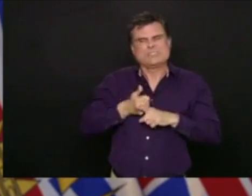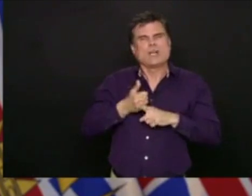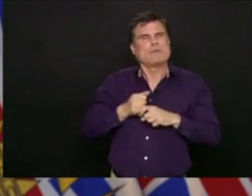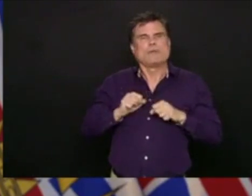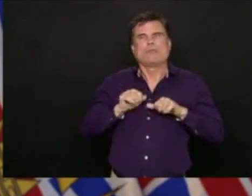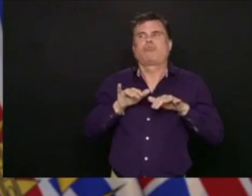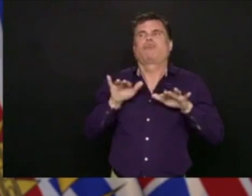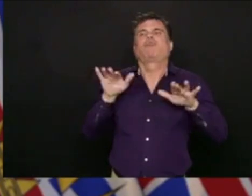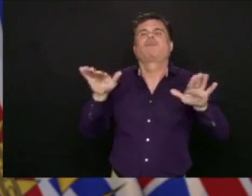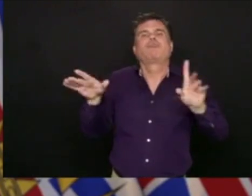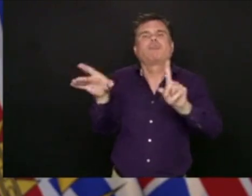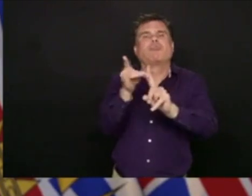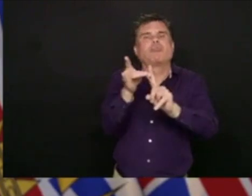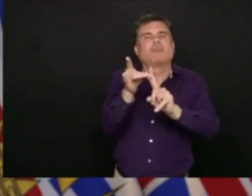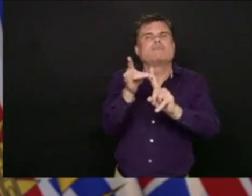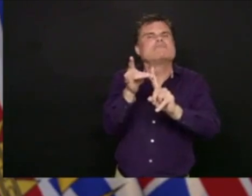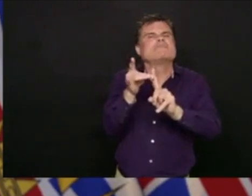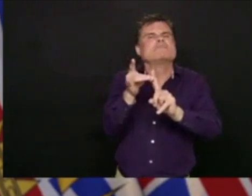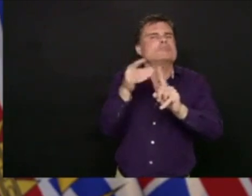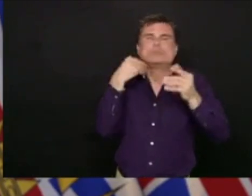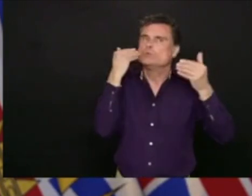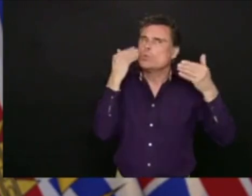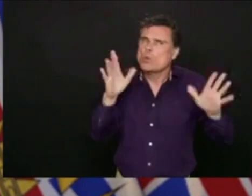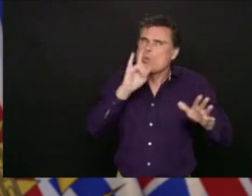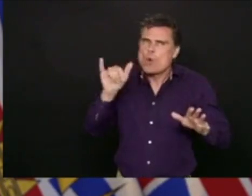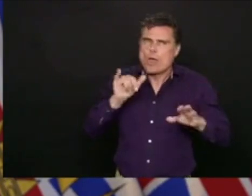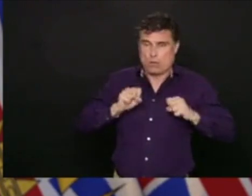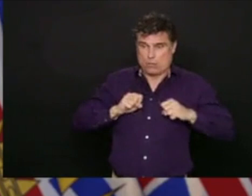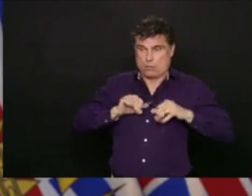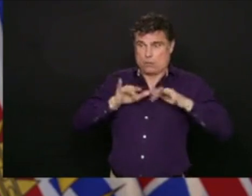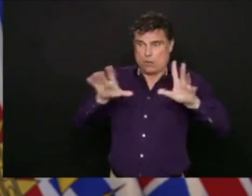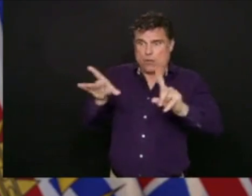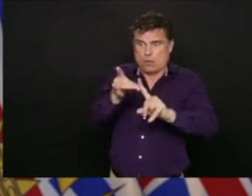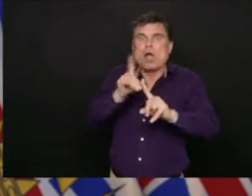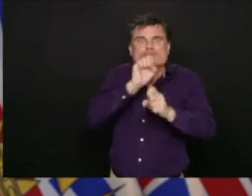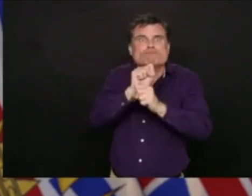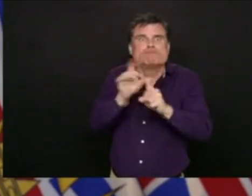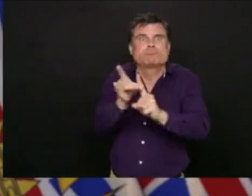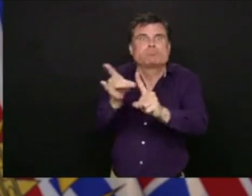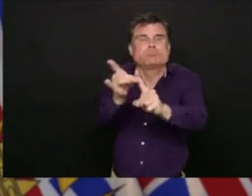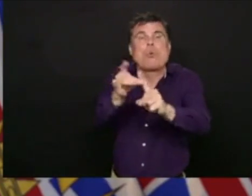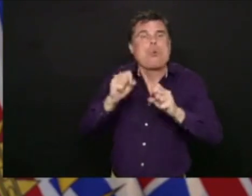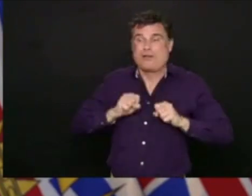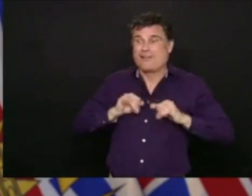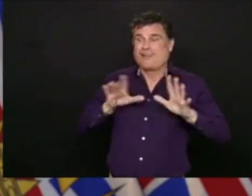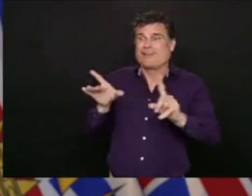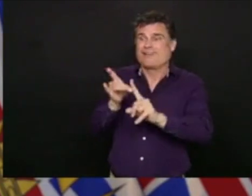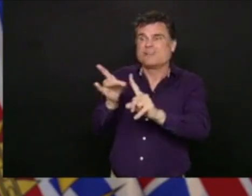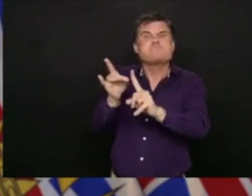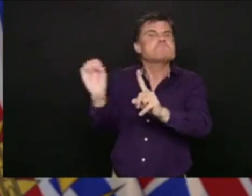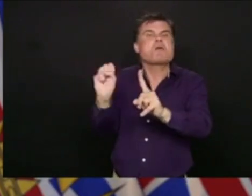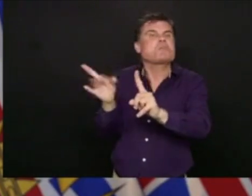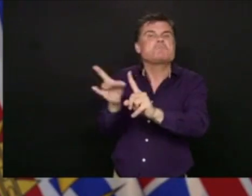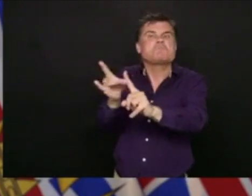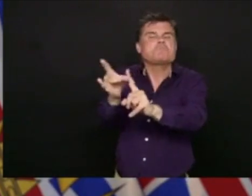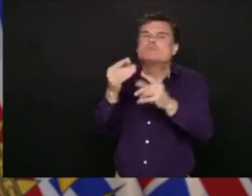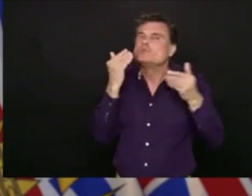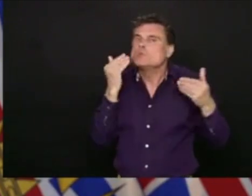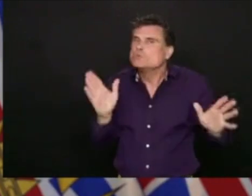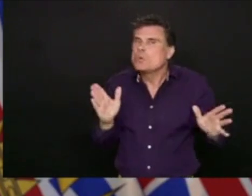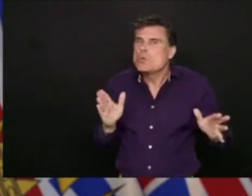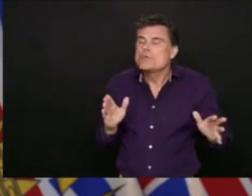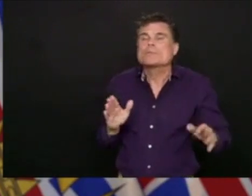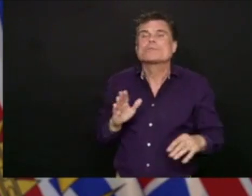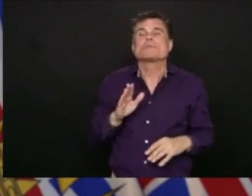of weeks or months. It may not be long-lasting immunity, and that's one of the challenges we have with other viruses like influenza, where the